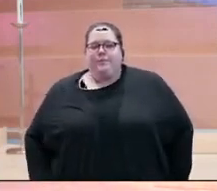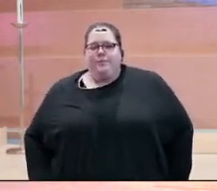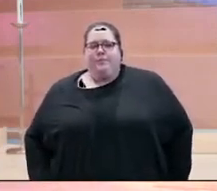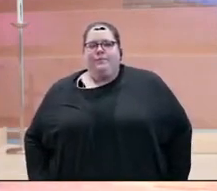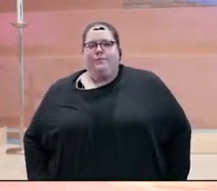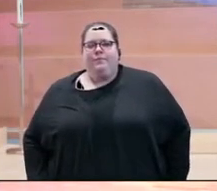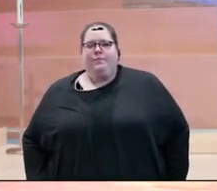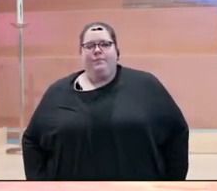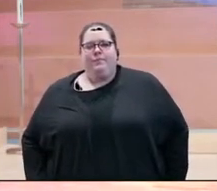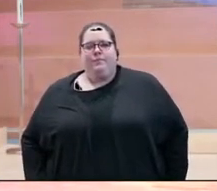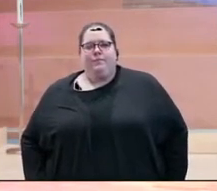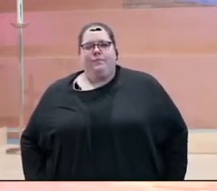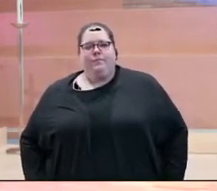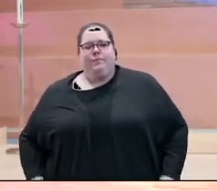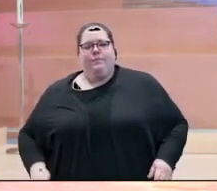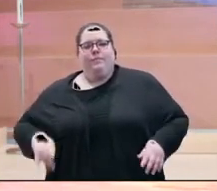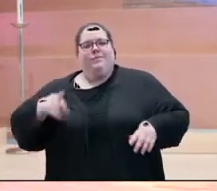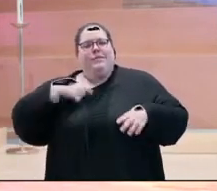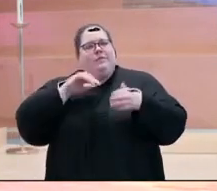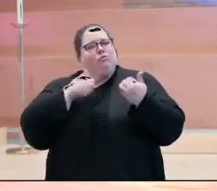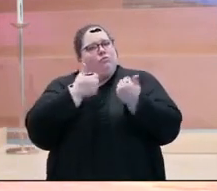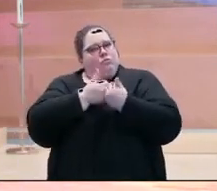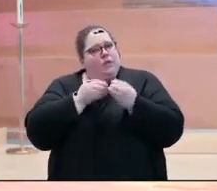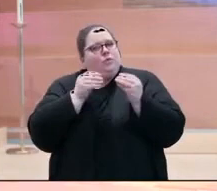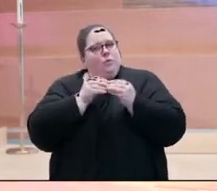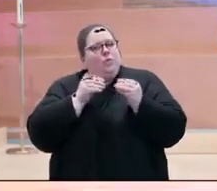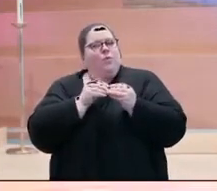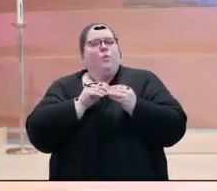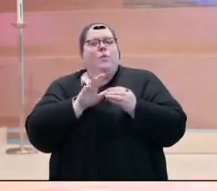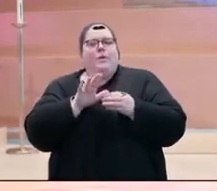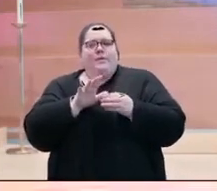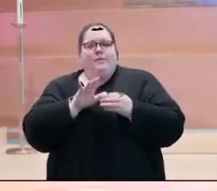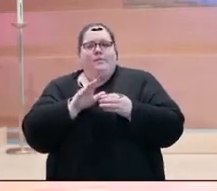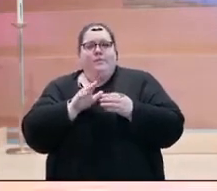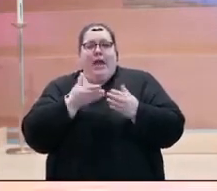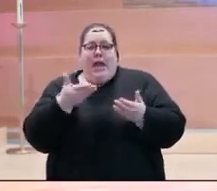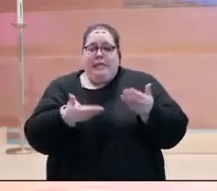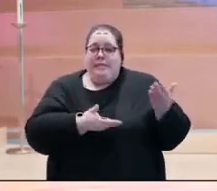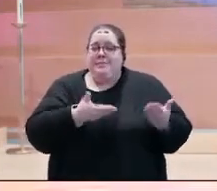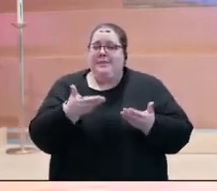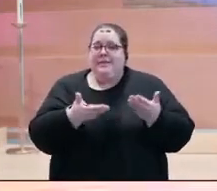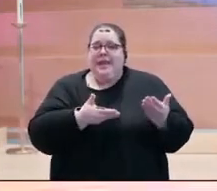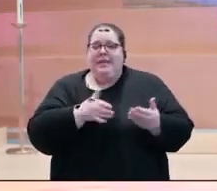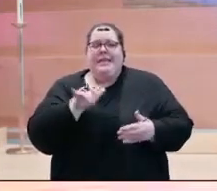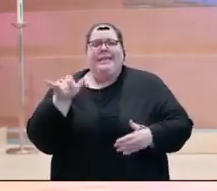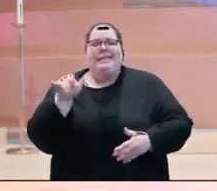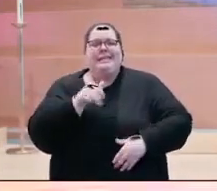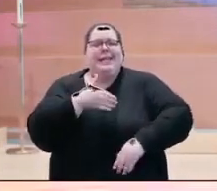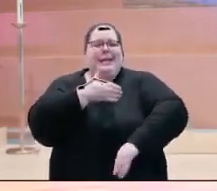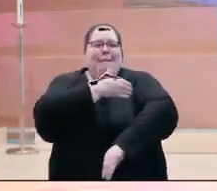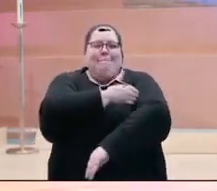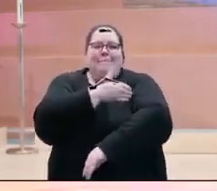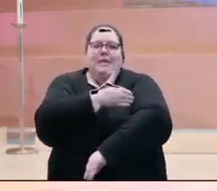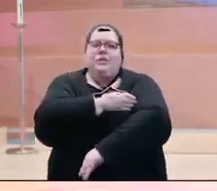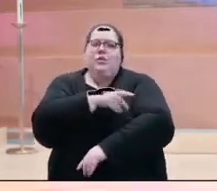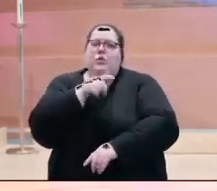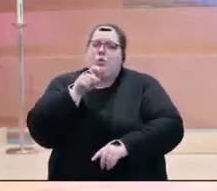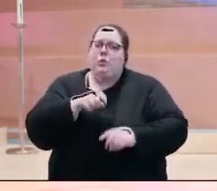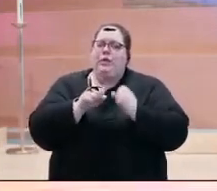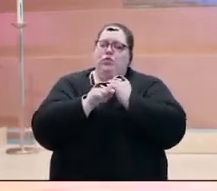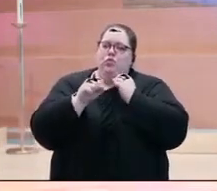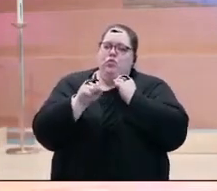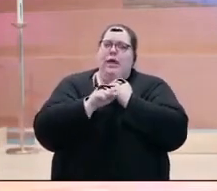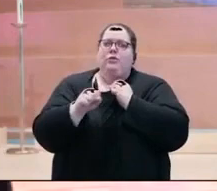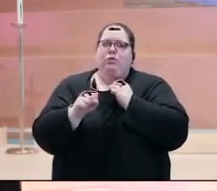But I'm going to push this further. I would say that hospitality is a muscle that needs to be stretched.